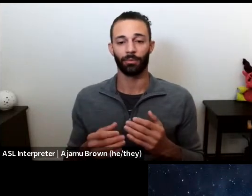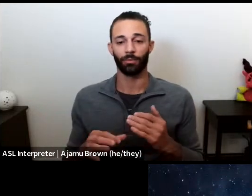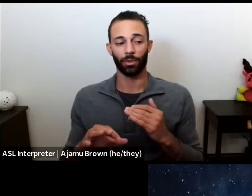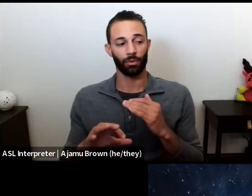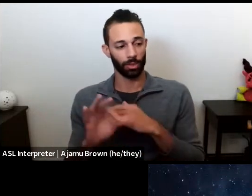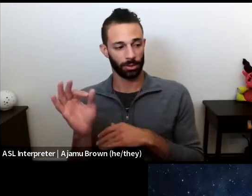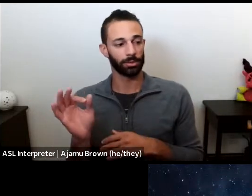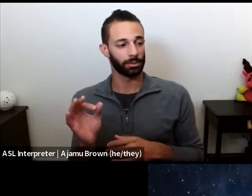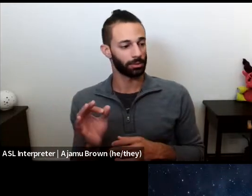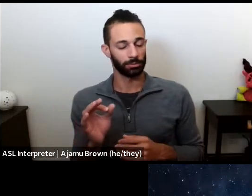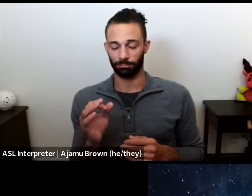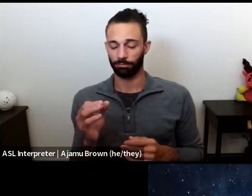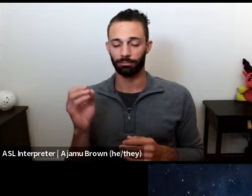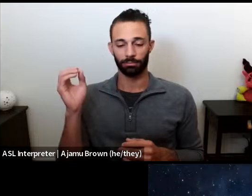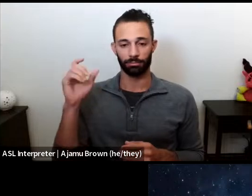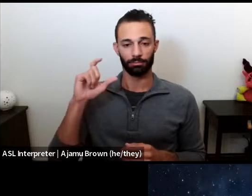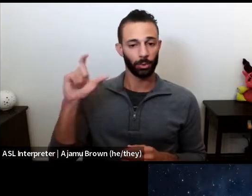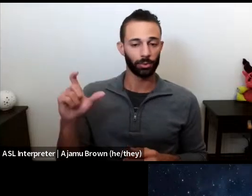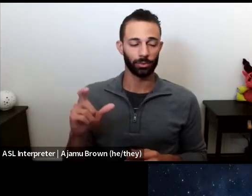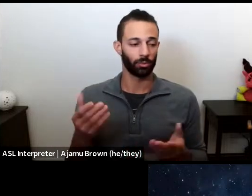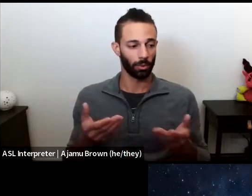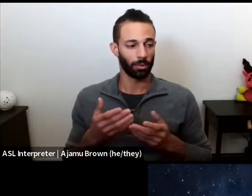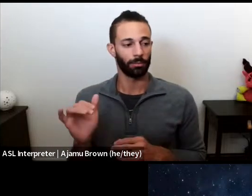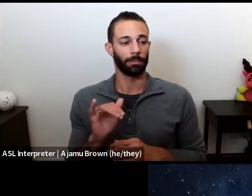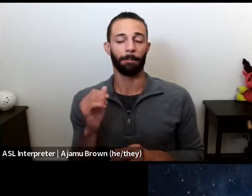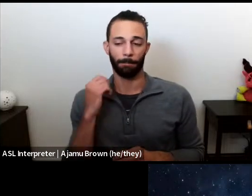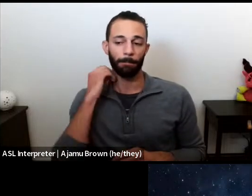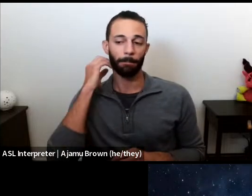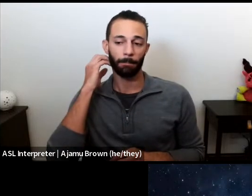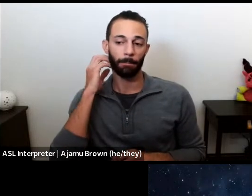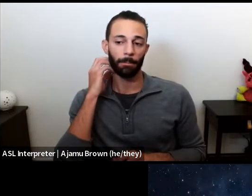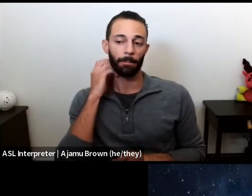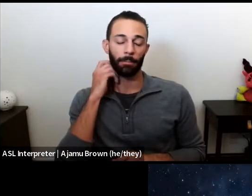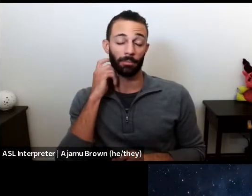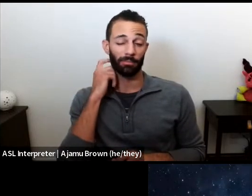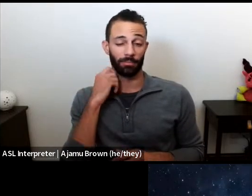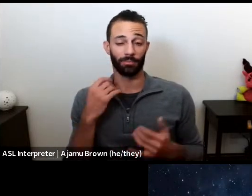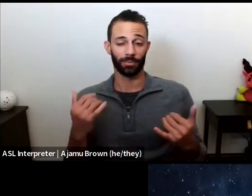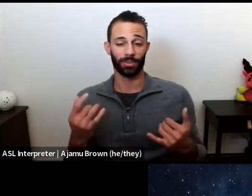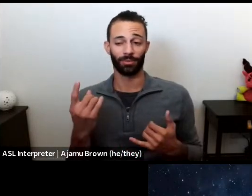Okay. Who are we going for? This one's trouble because I'm a little biased.